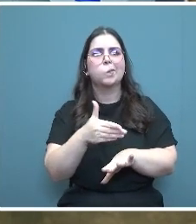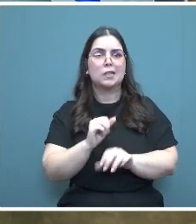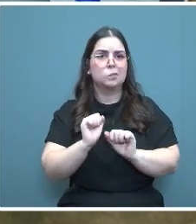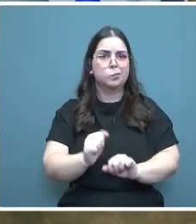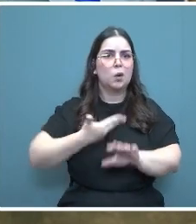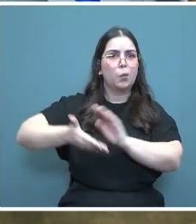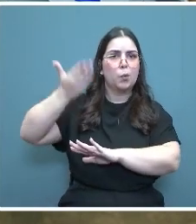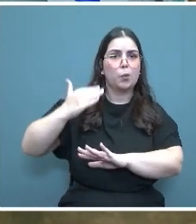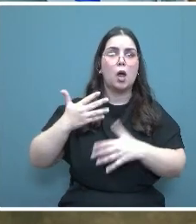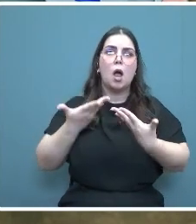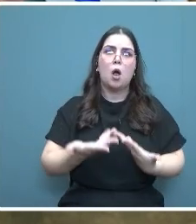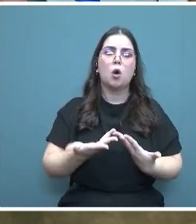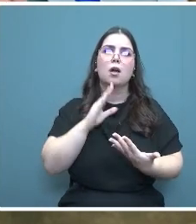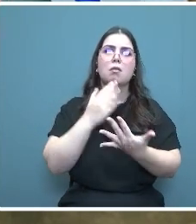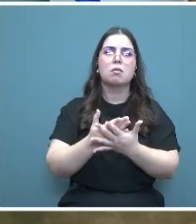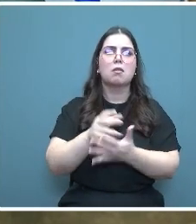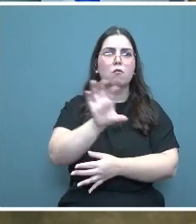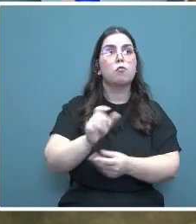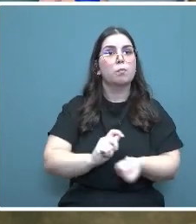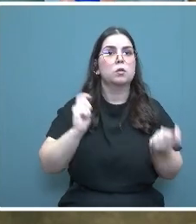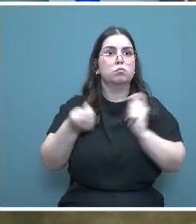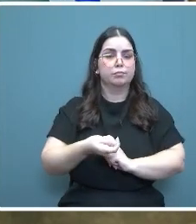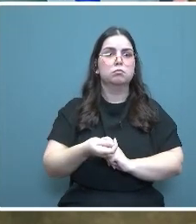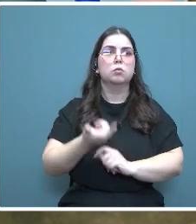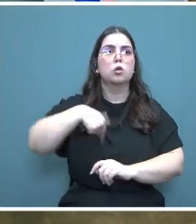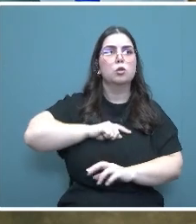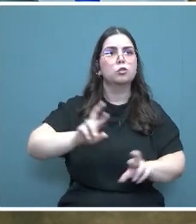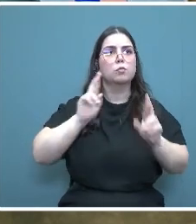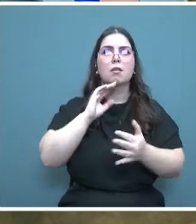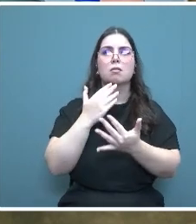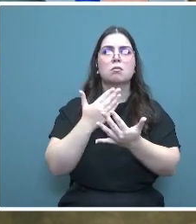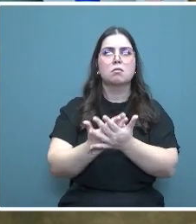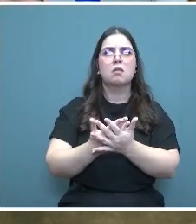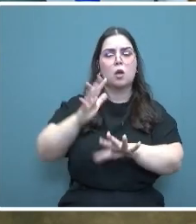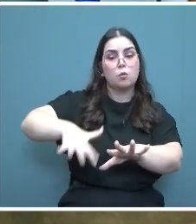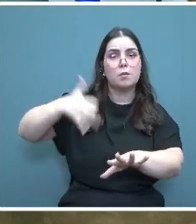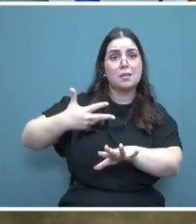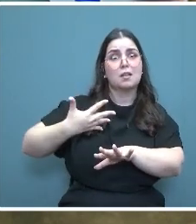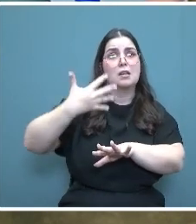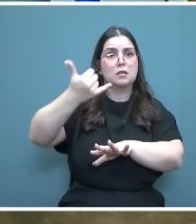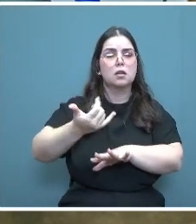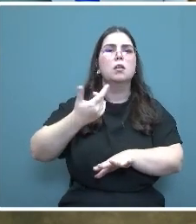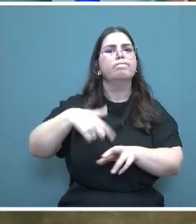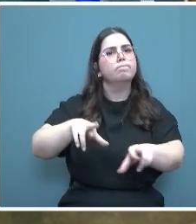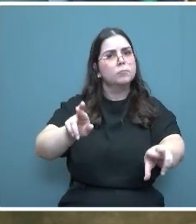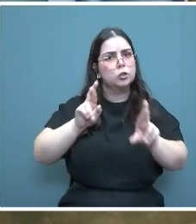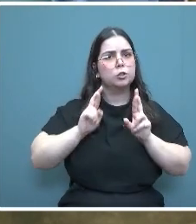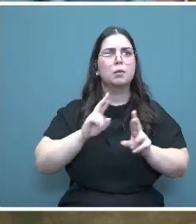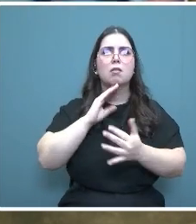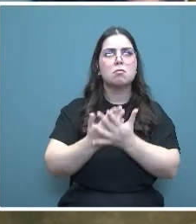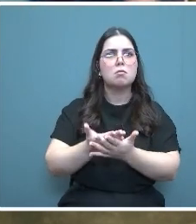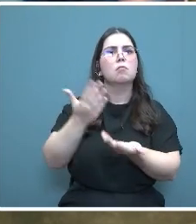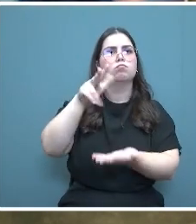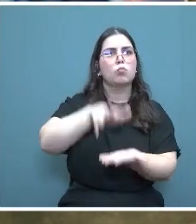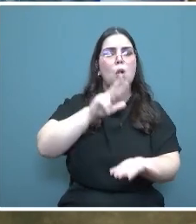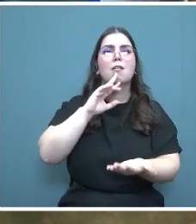we are working on the new labor code, and I hope that we would be able to pass it through our parliament during the next year. But it will be crucial, because we will give the